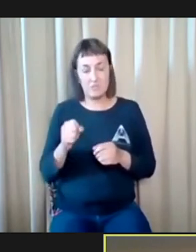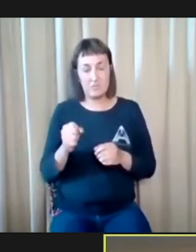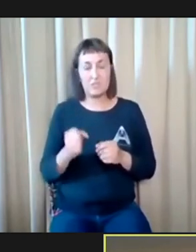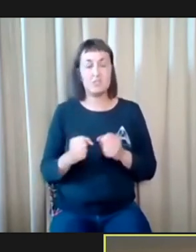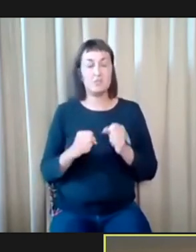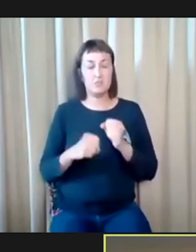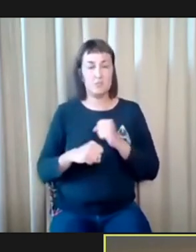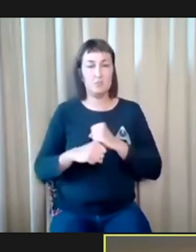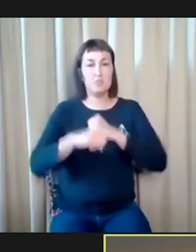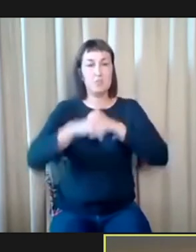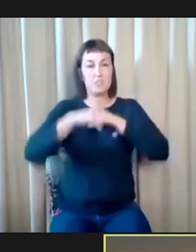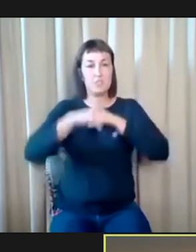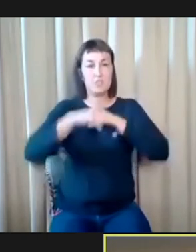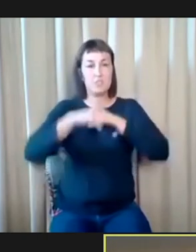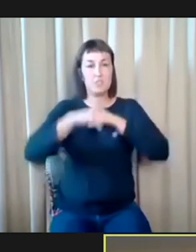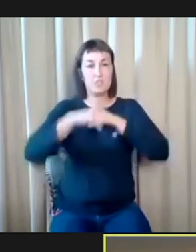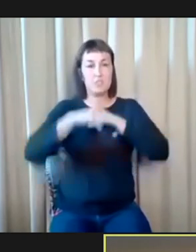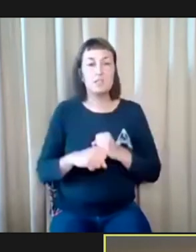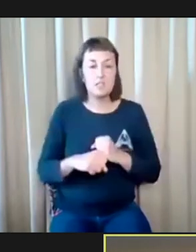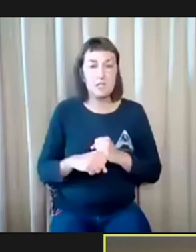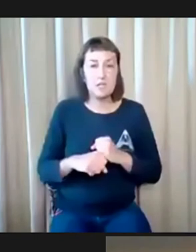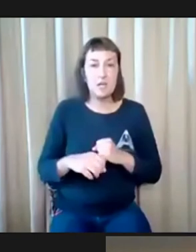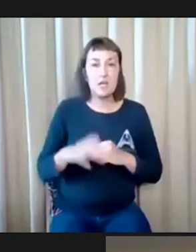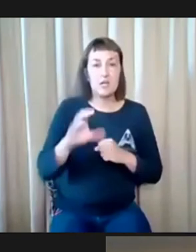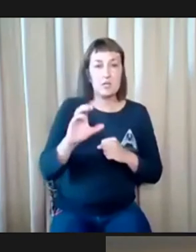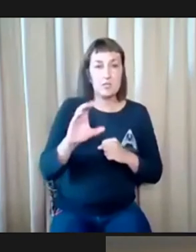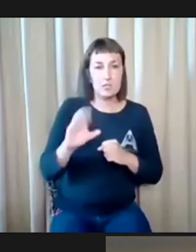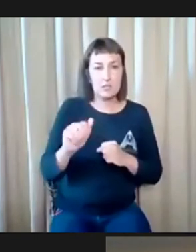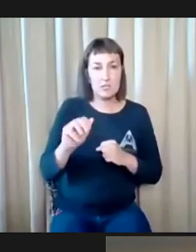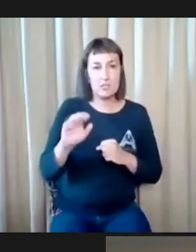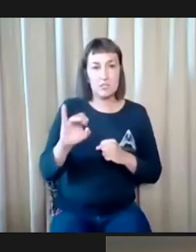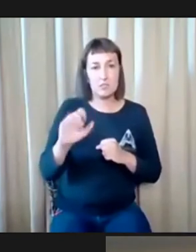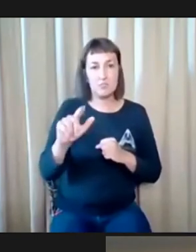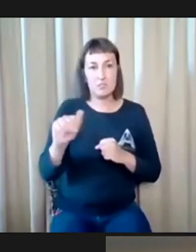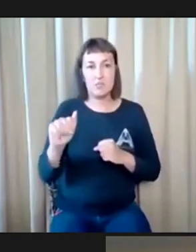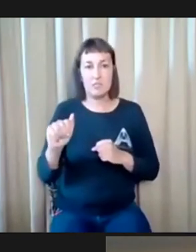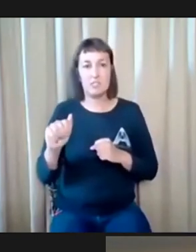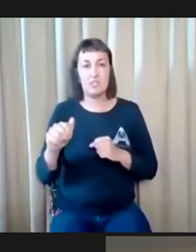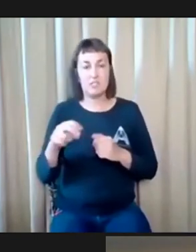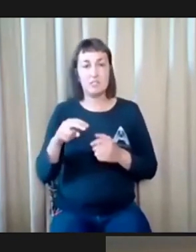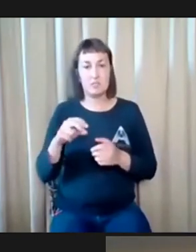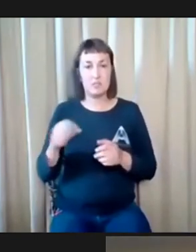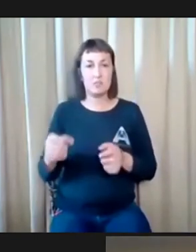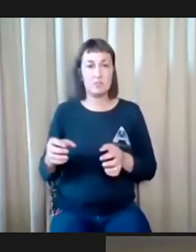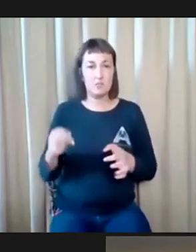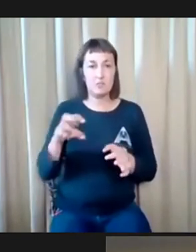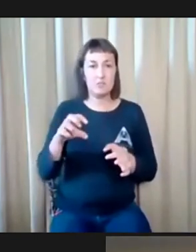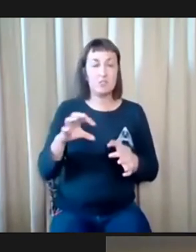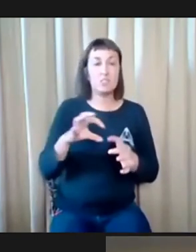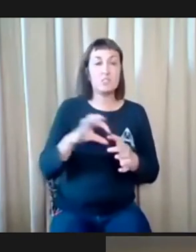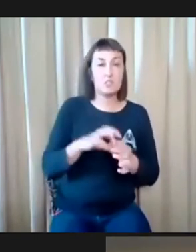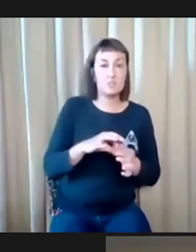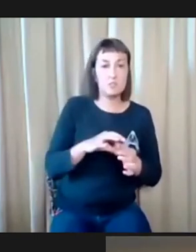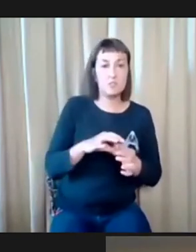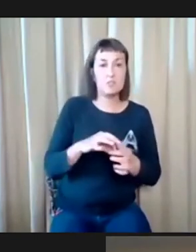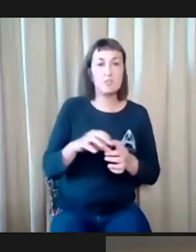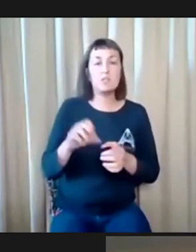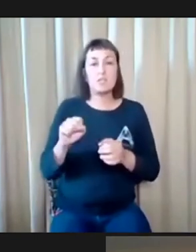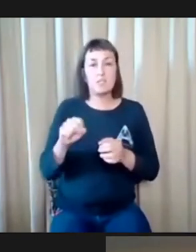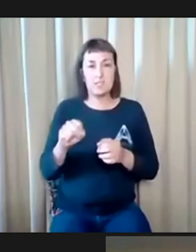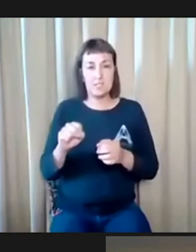But I'll let Camilla jump in there, sorry. No, I completely agree with Jill that, you know, young people get